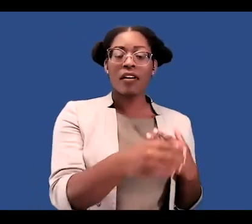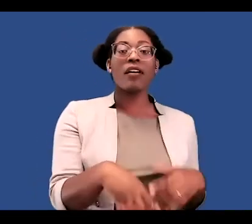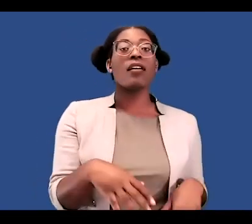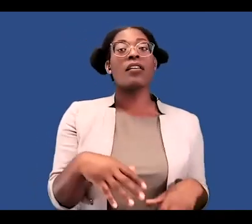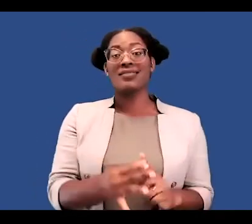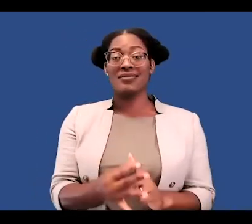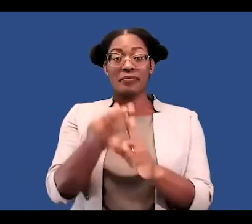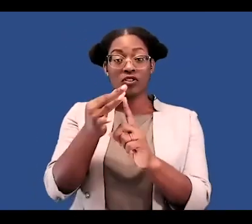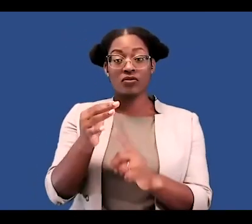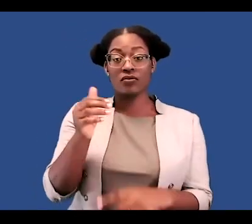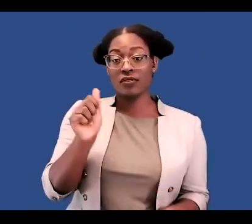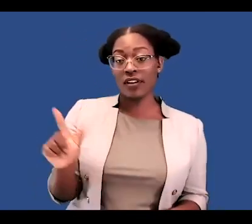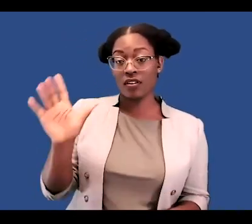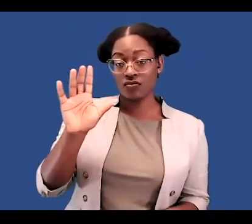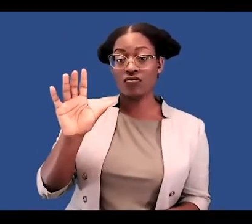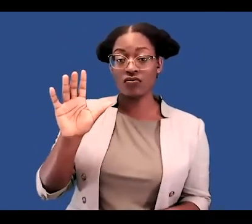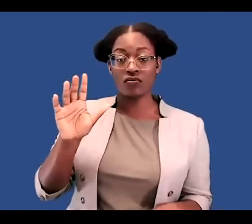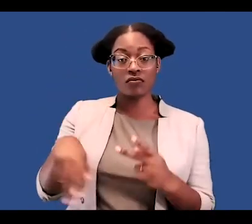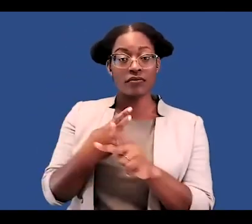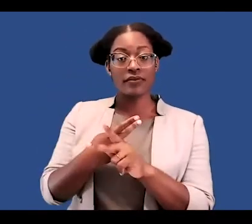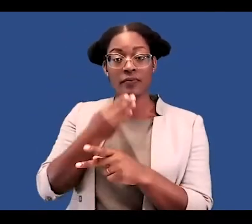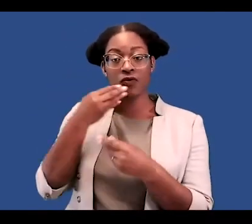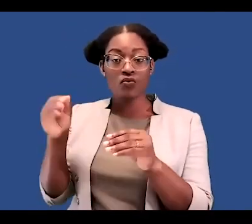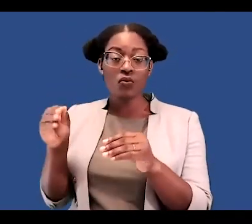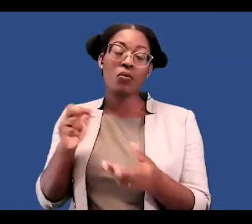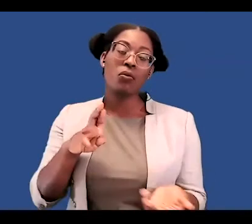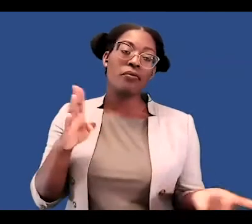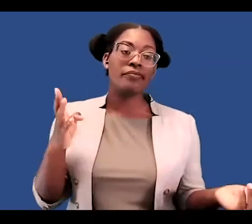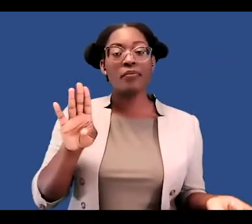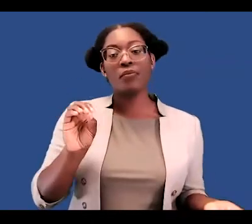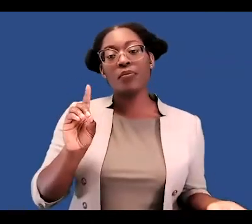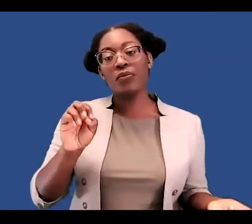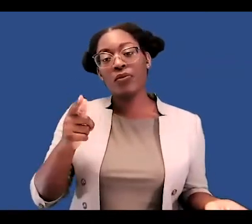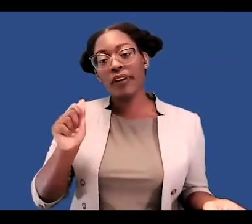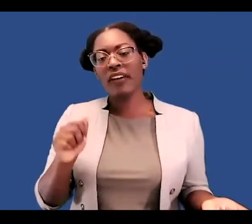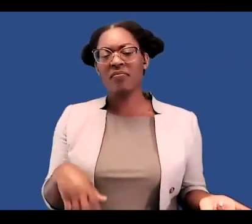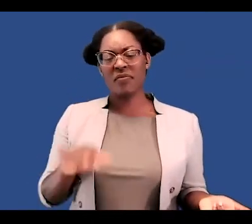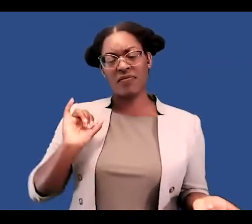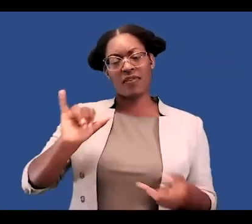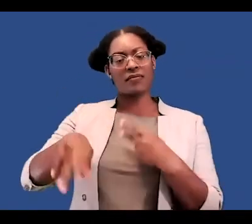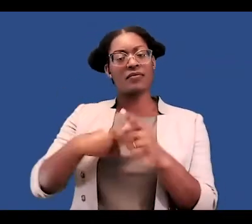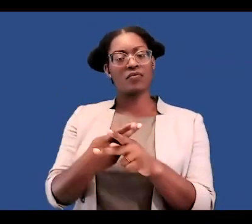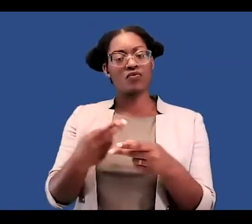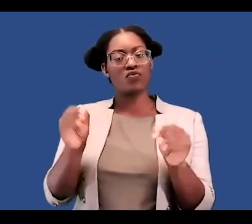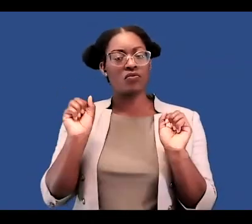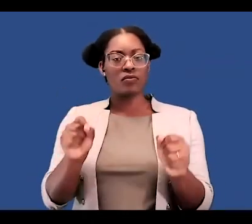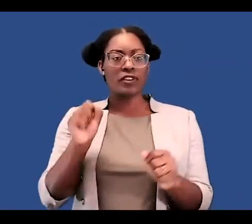chain of stores, or bodegas, or things like that.